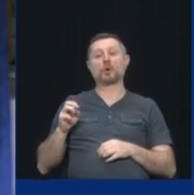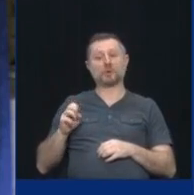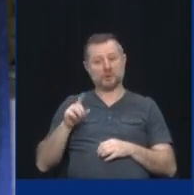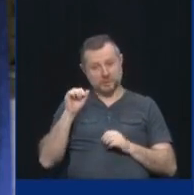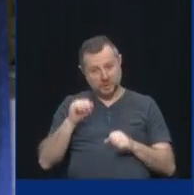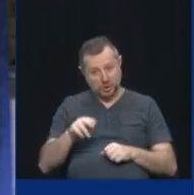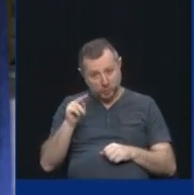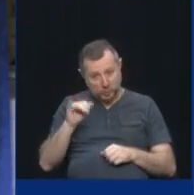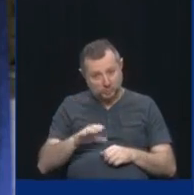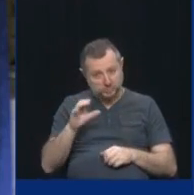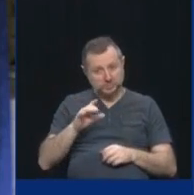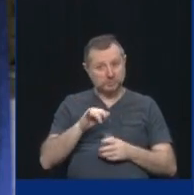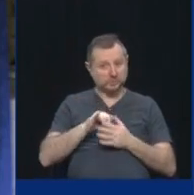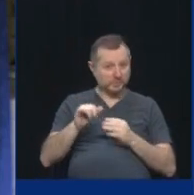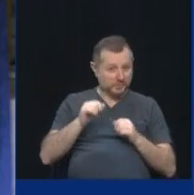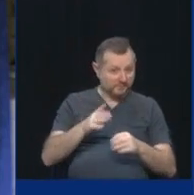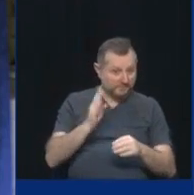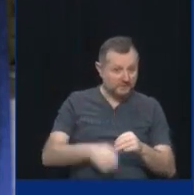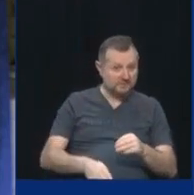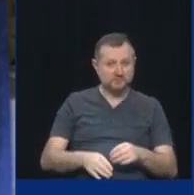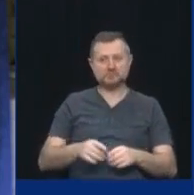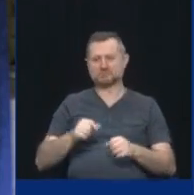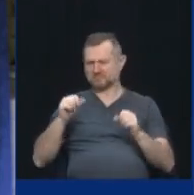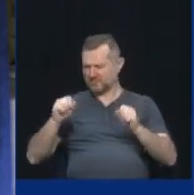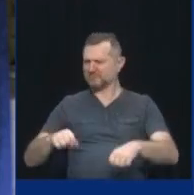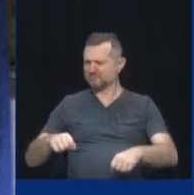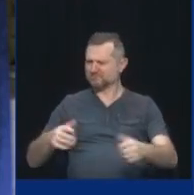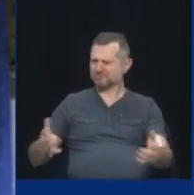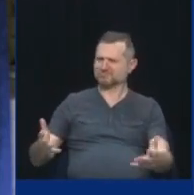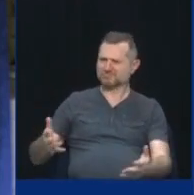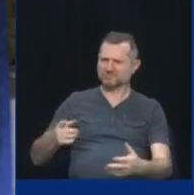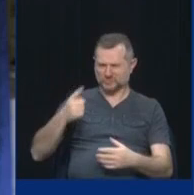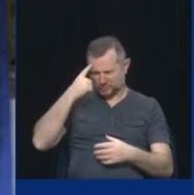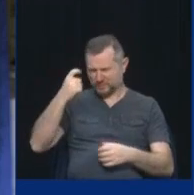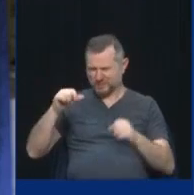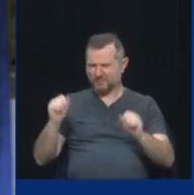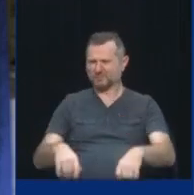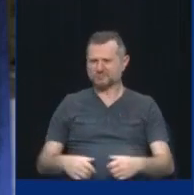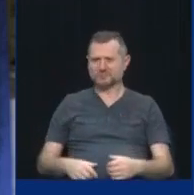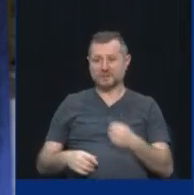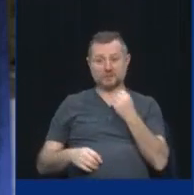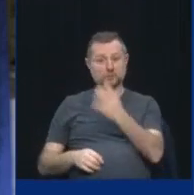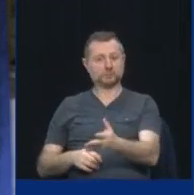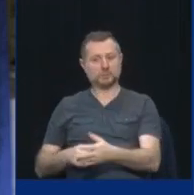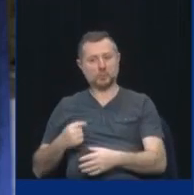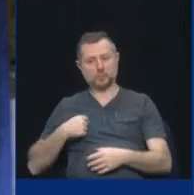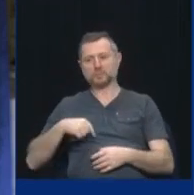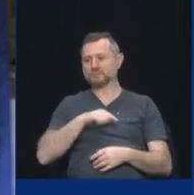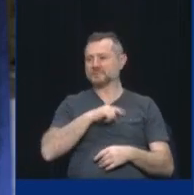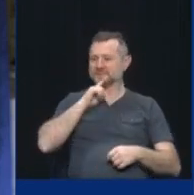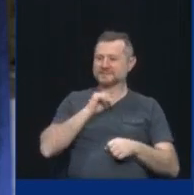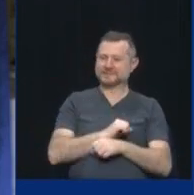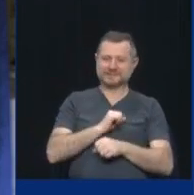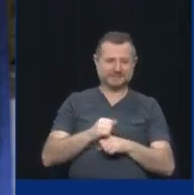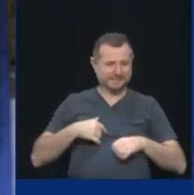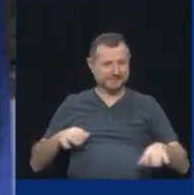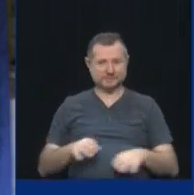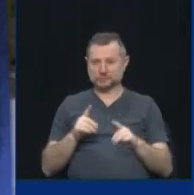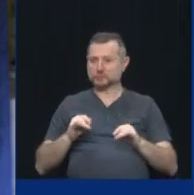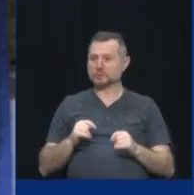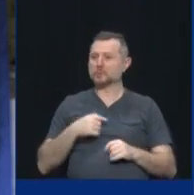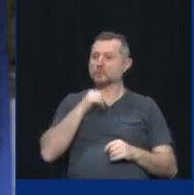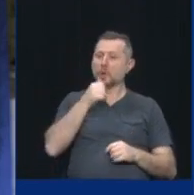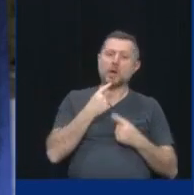it. We can do anything we set our mind to. And by the way, we are doing it. This is not a plan, it's